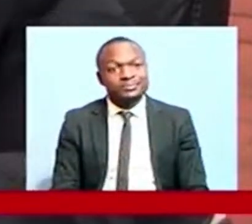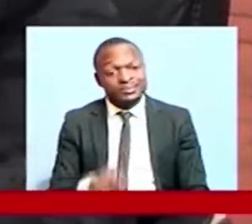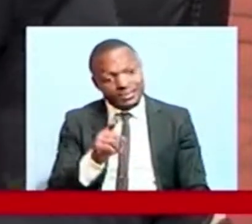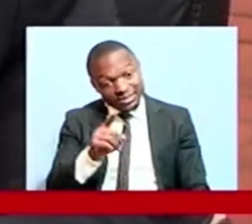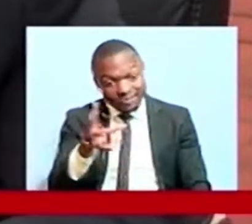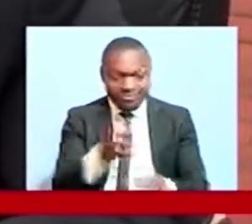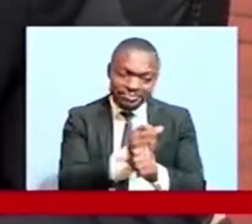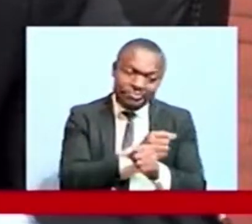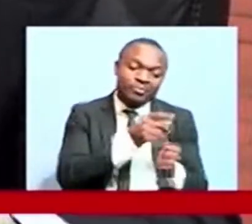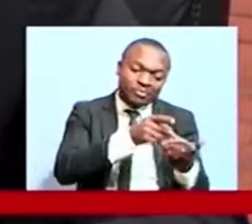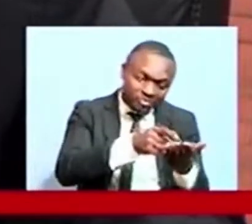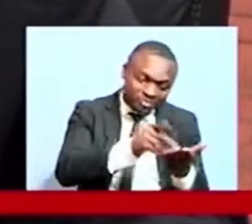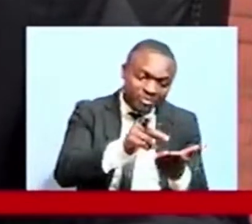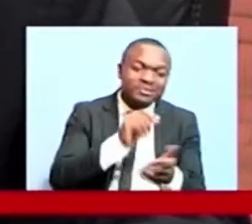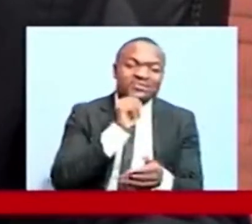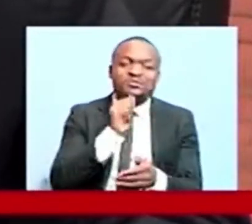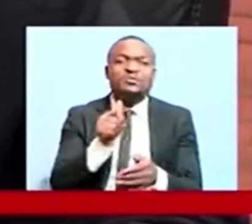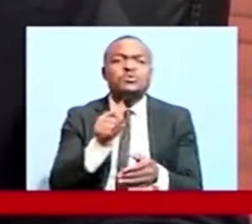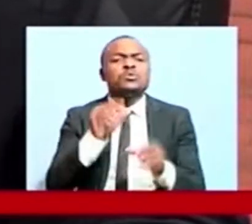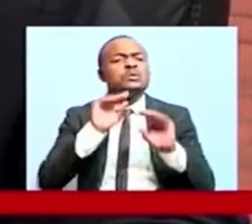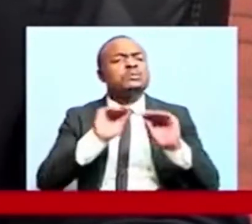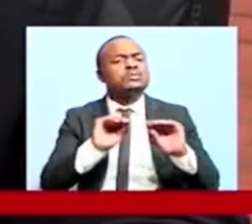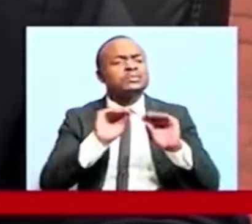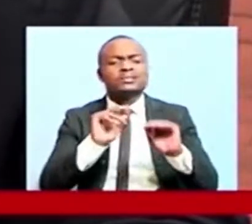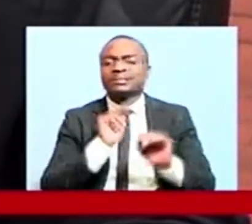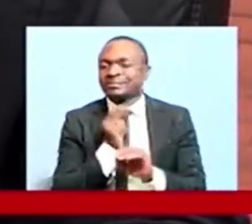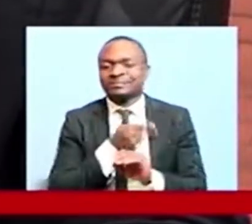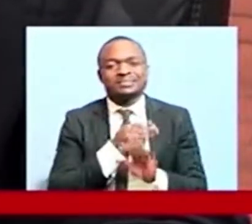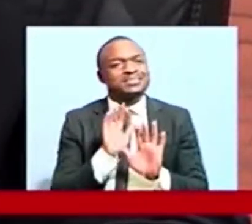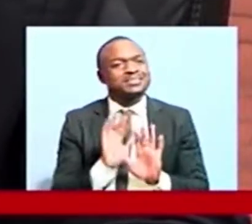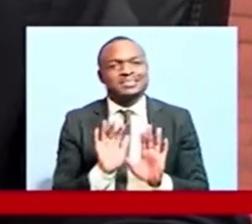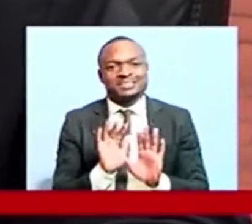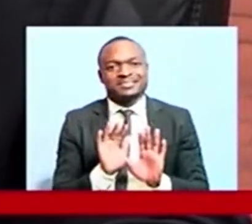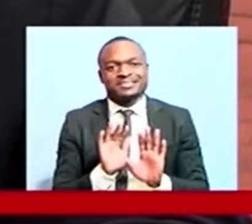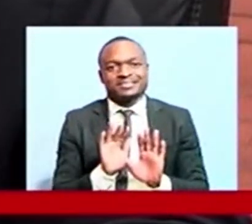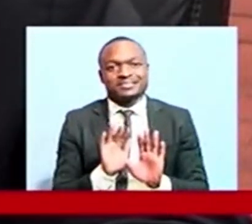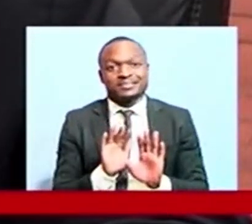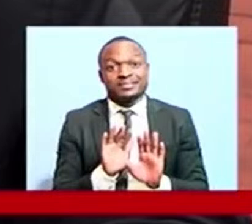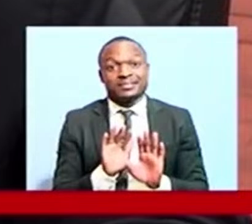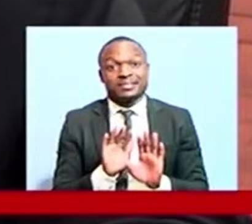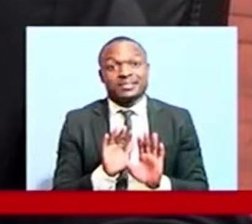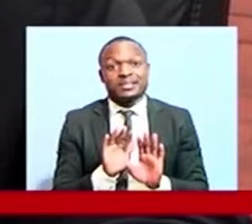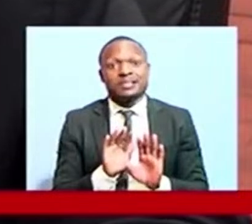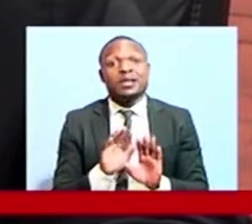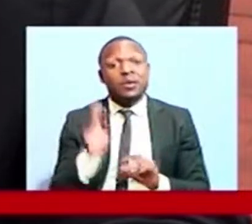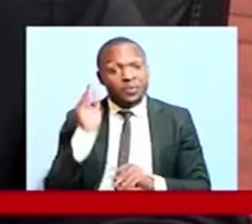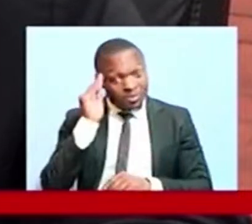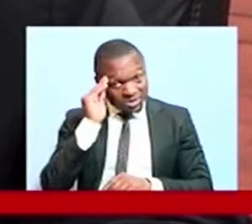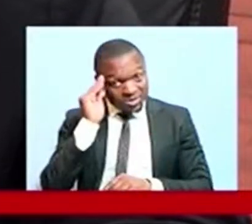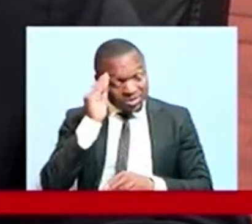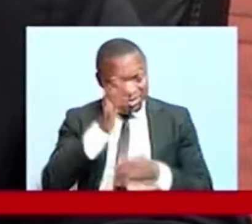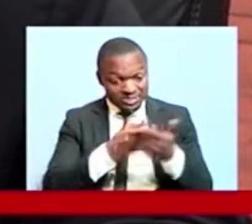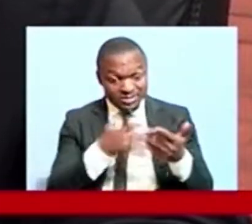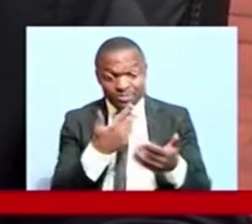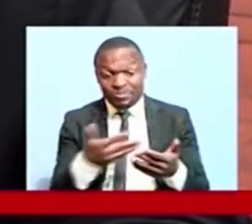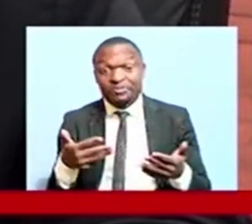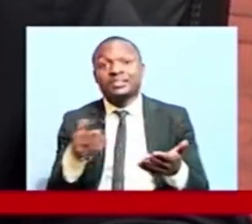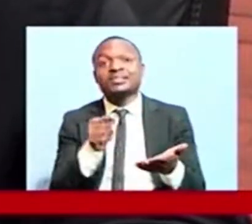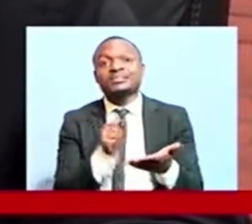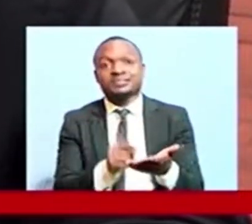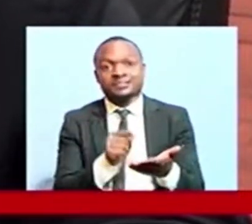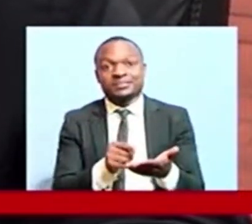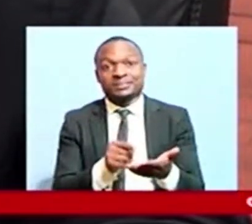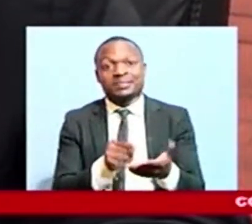you pay. So don't need to lecture us. We are laymen, but we are MPs. we know some of these things. So